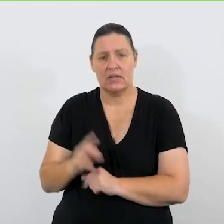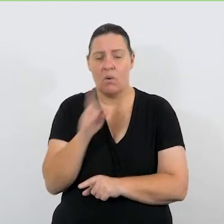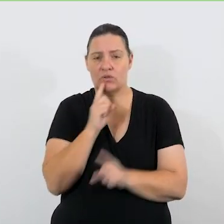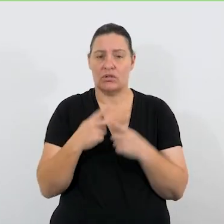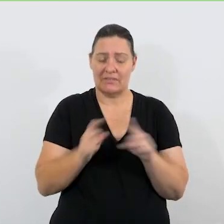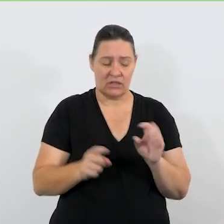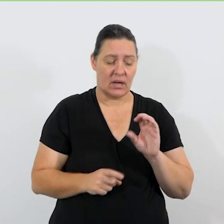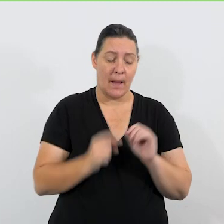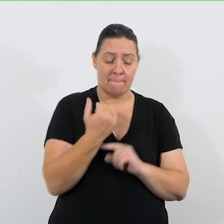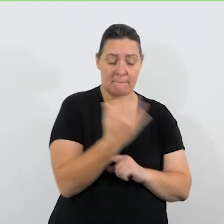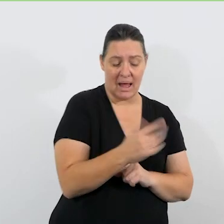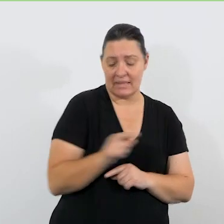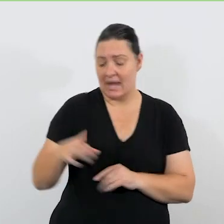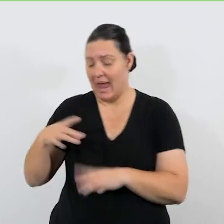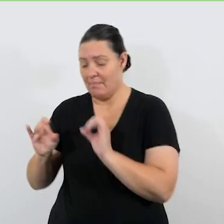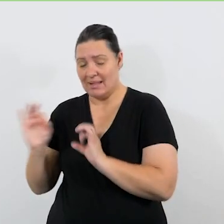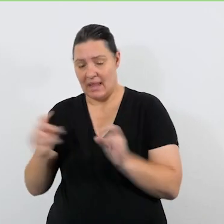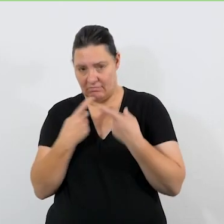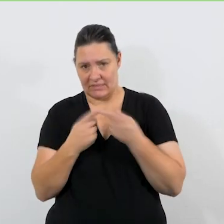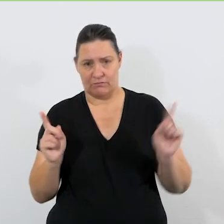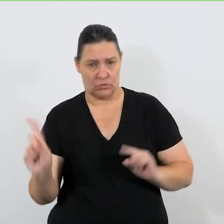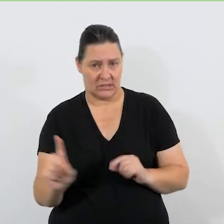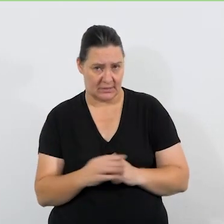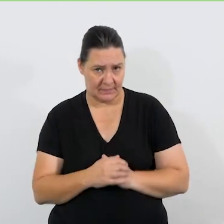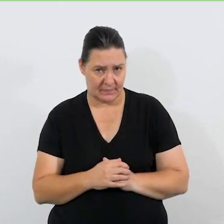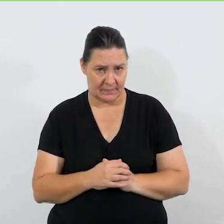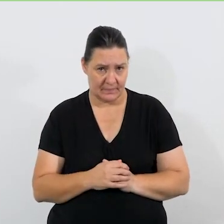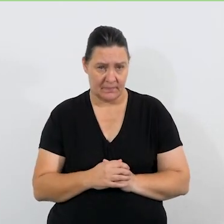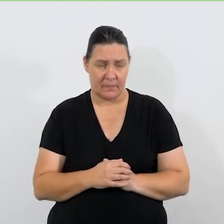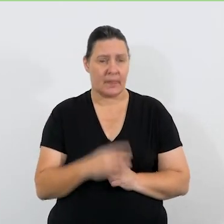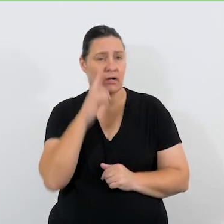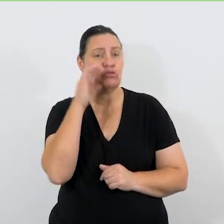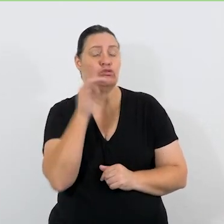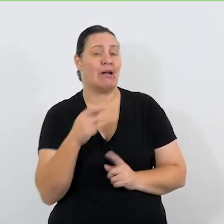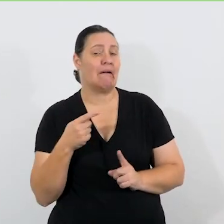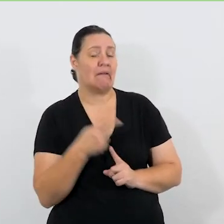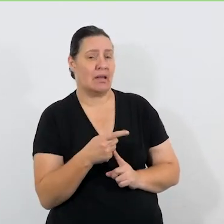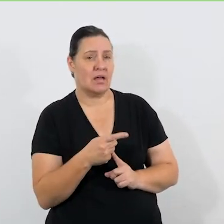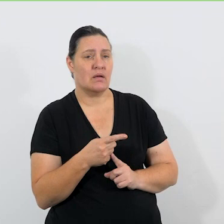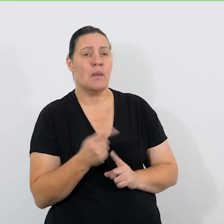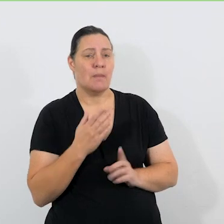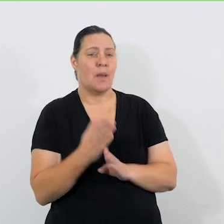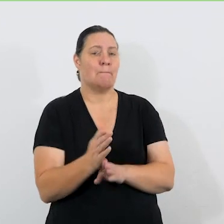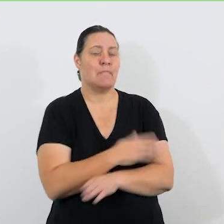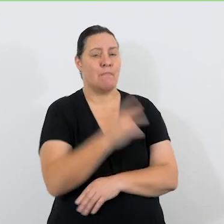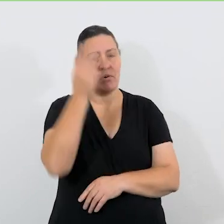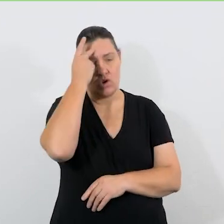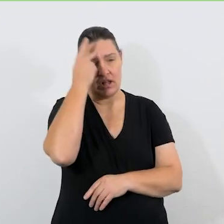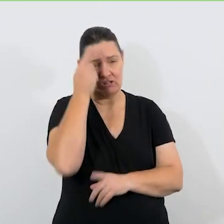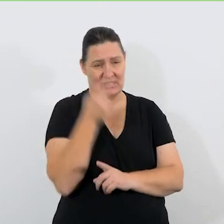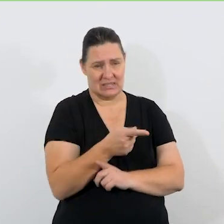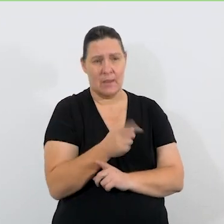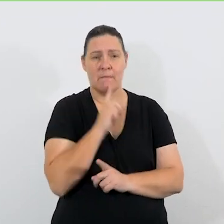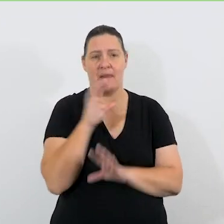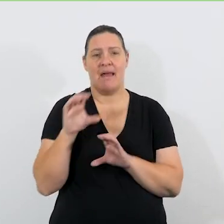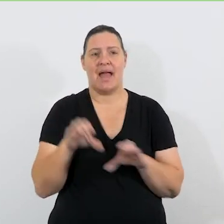difference between a plant and an animal cell. So just to check if we have that pre-knowledge, we are quickly going